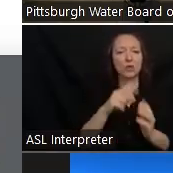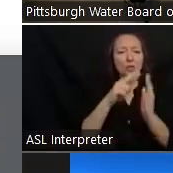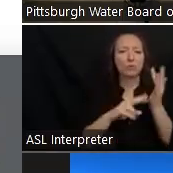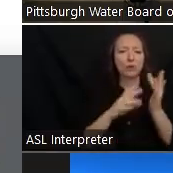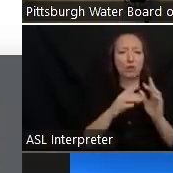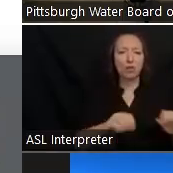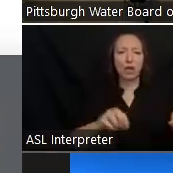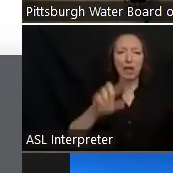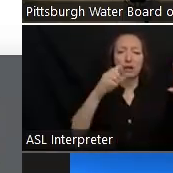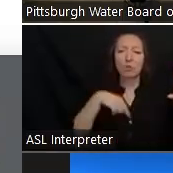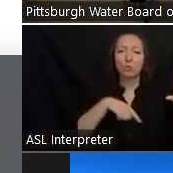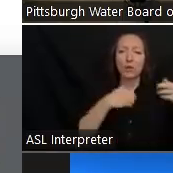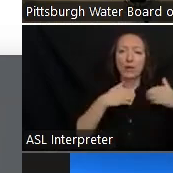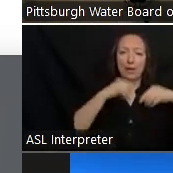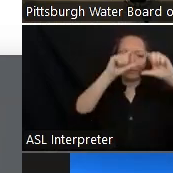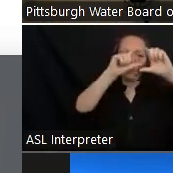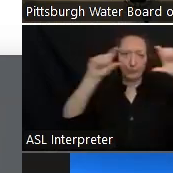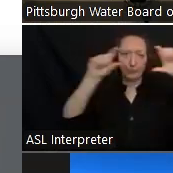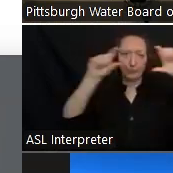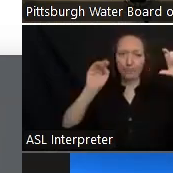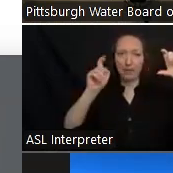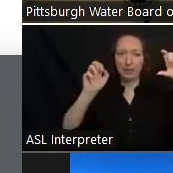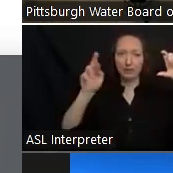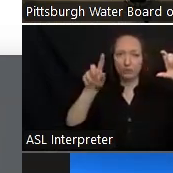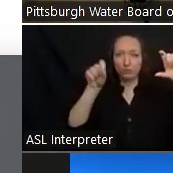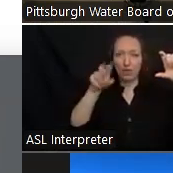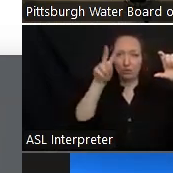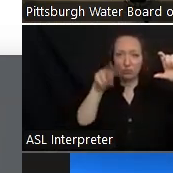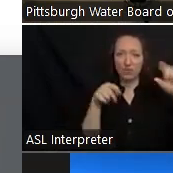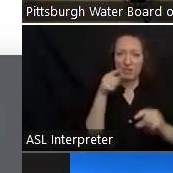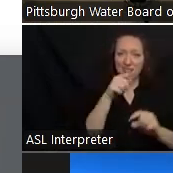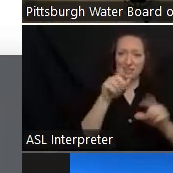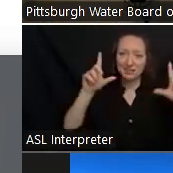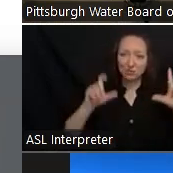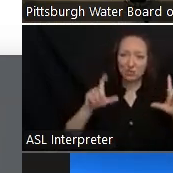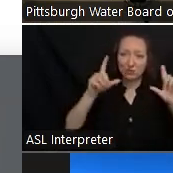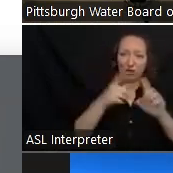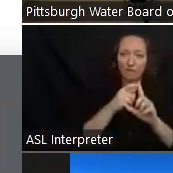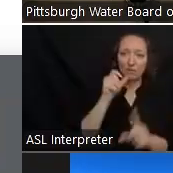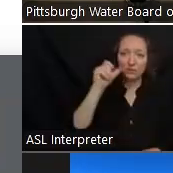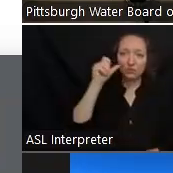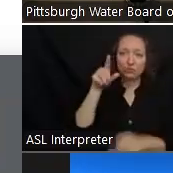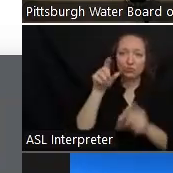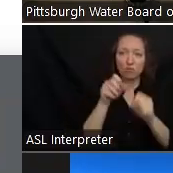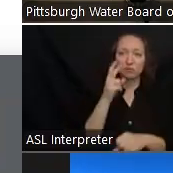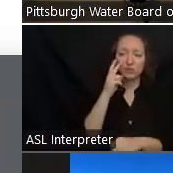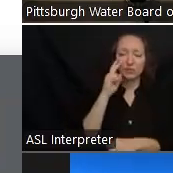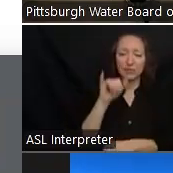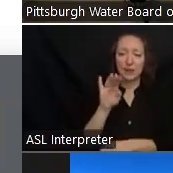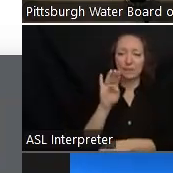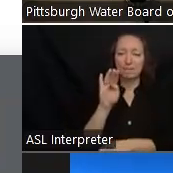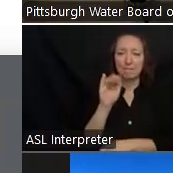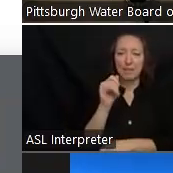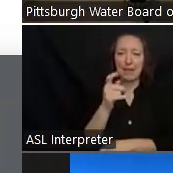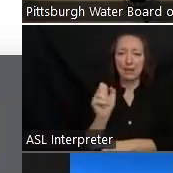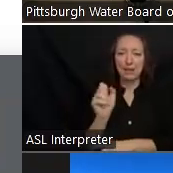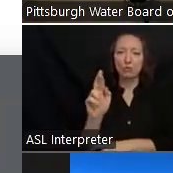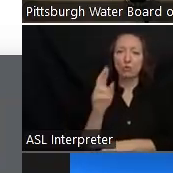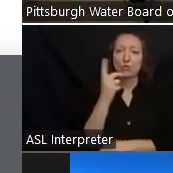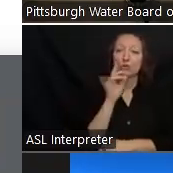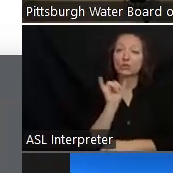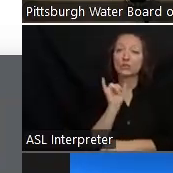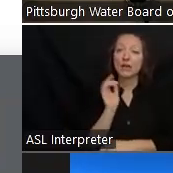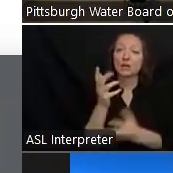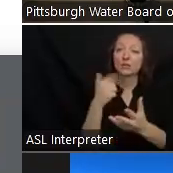banner that's posted. And this is actually a shot from yesterday of what that banner looks like, helping to notify our customers and making them aware of the